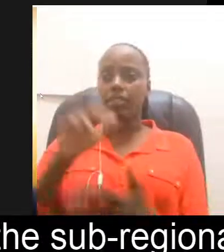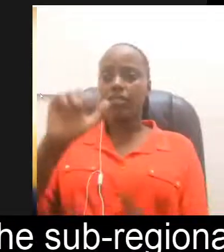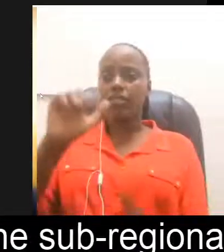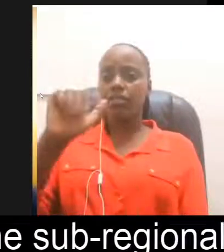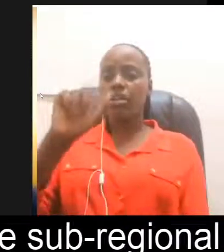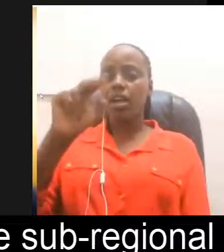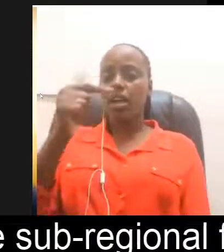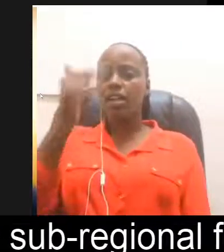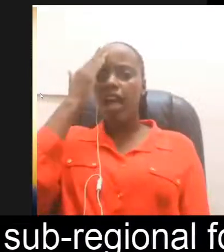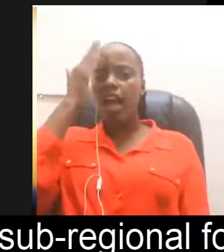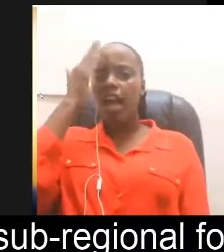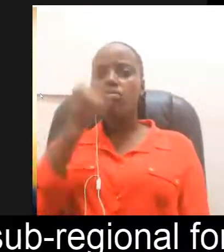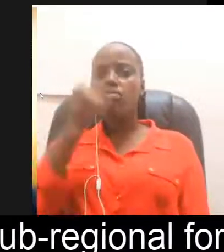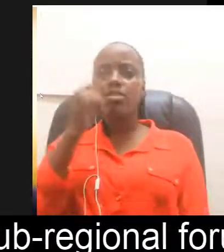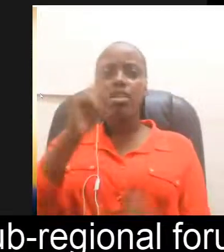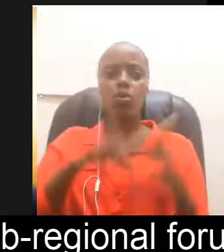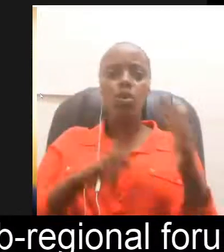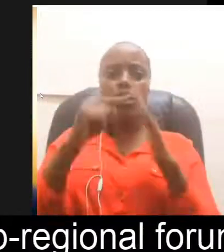what to say.